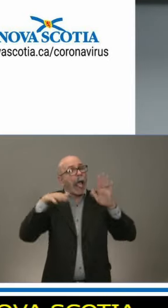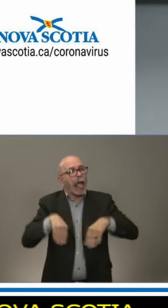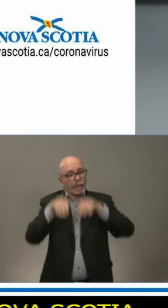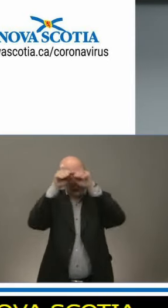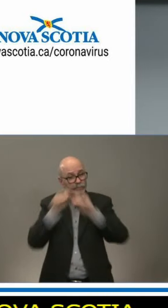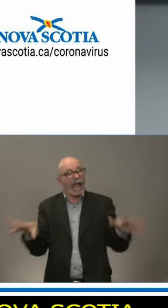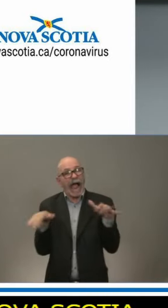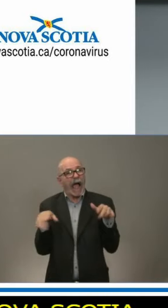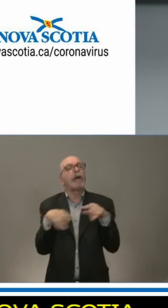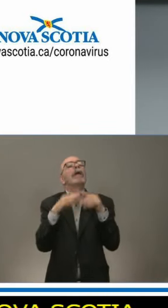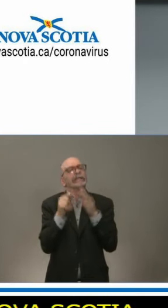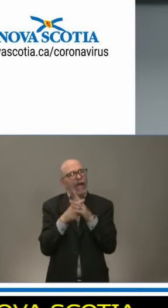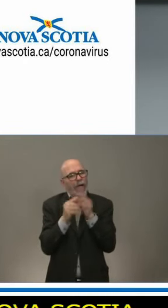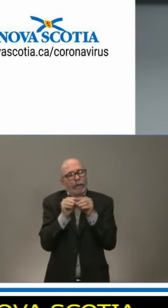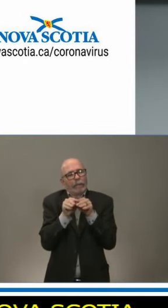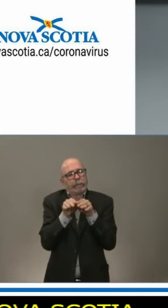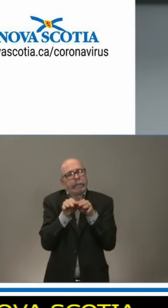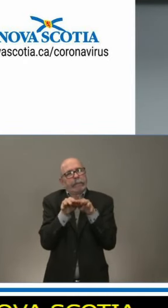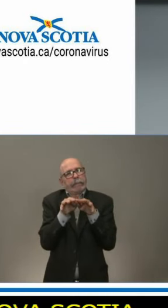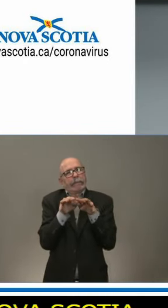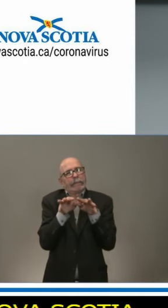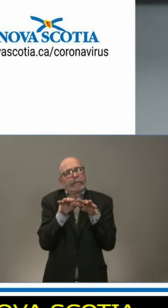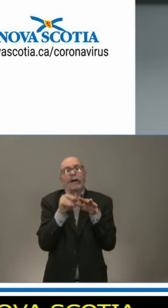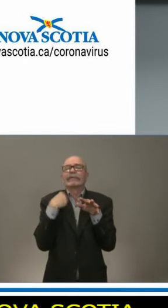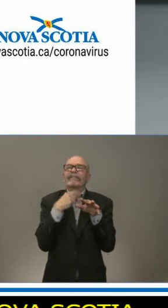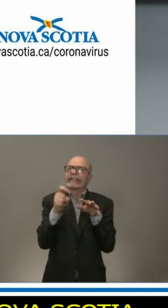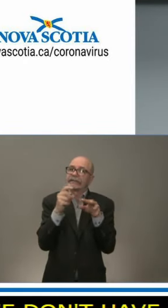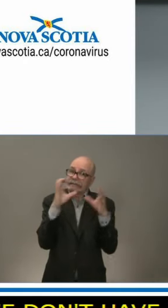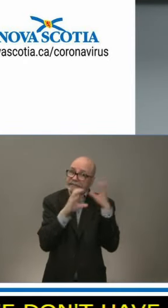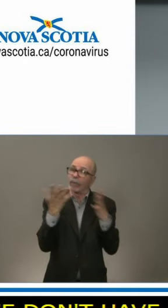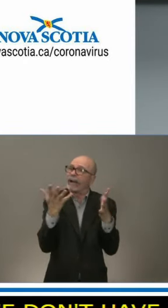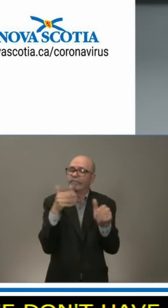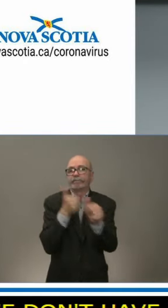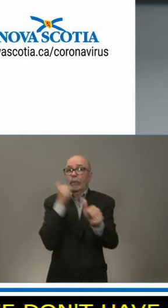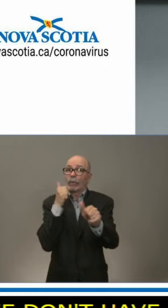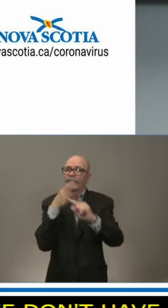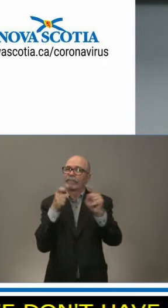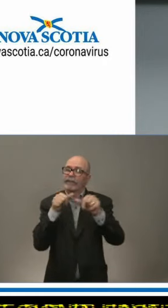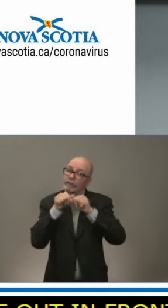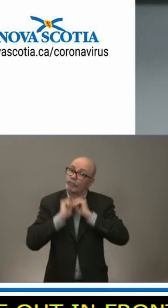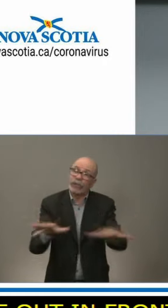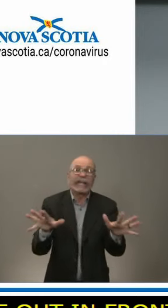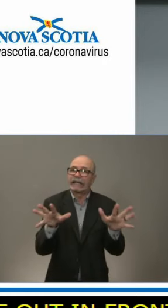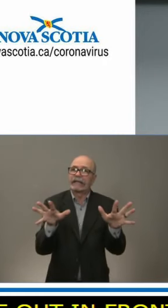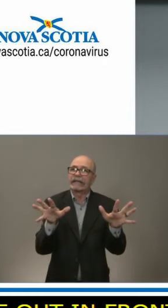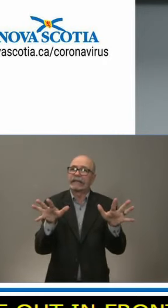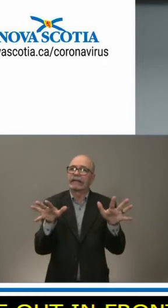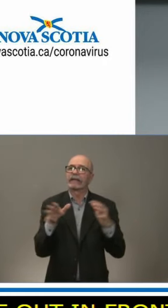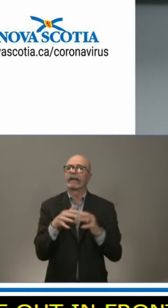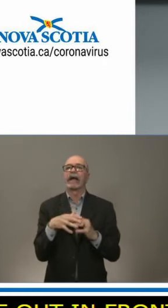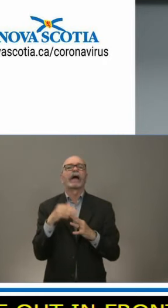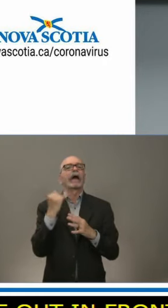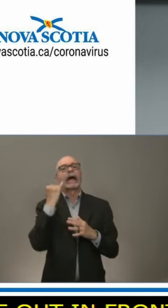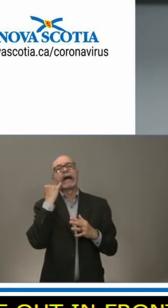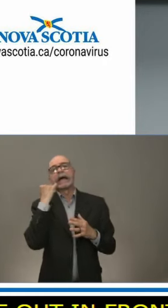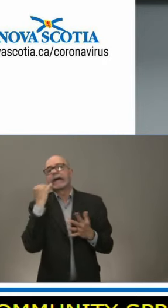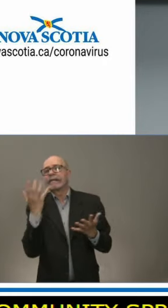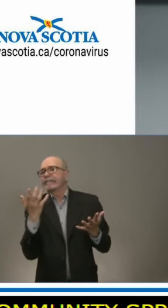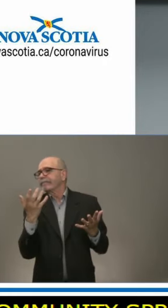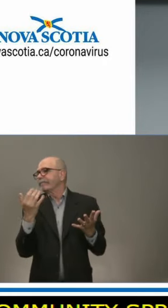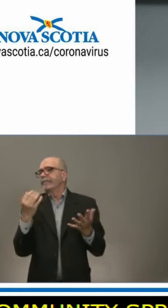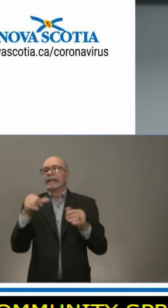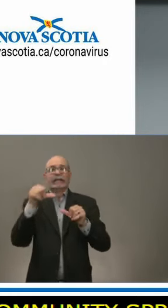any further community spread. We have established temporary assessment centers in communities where there's concerns about